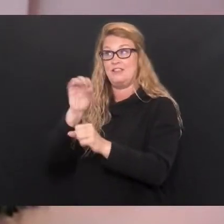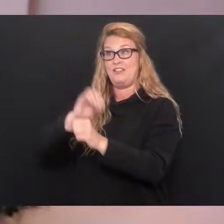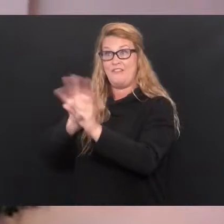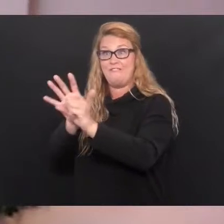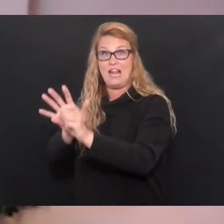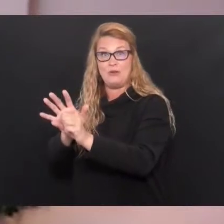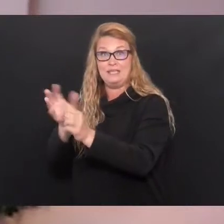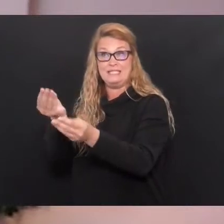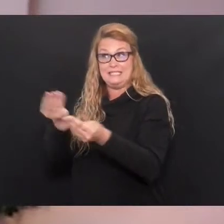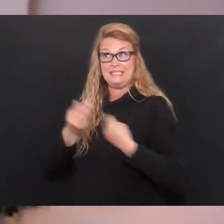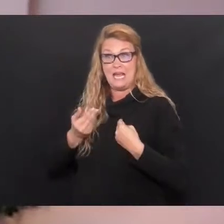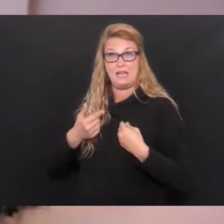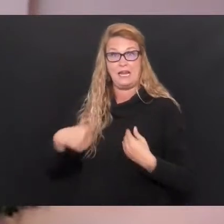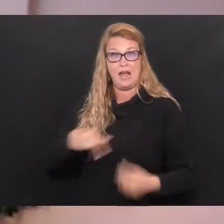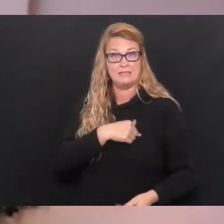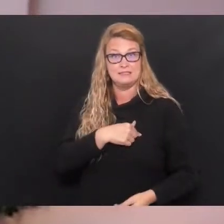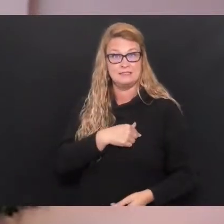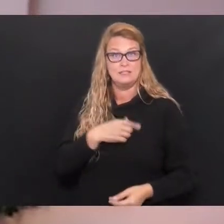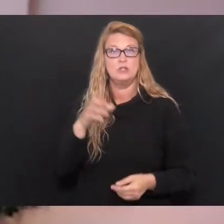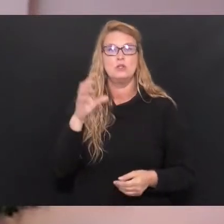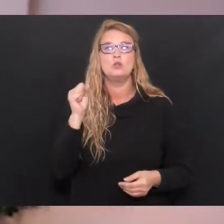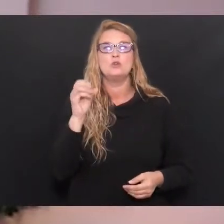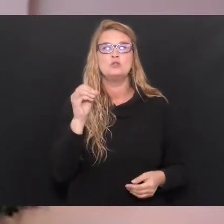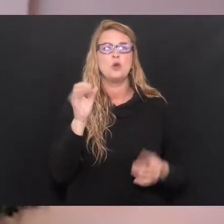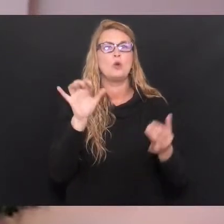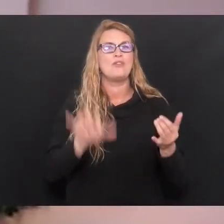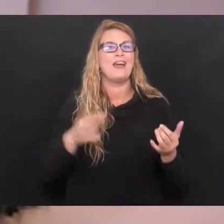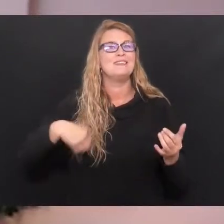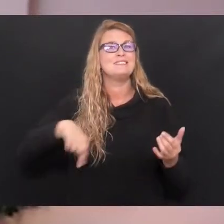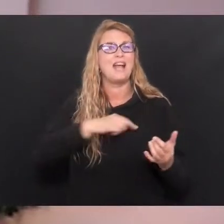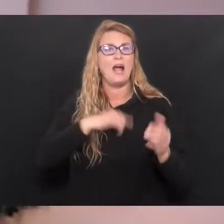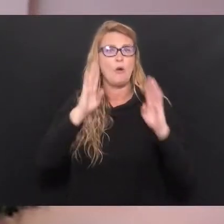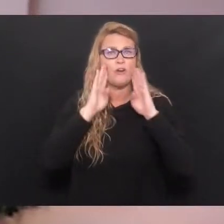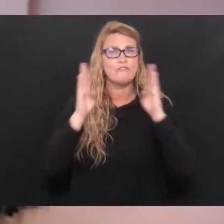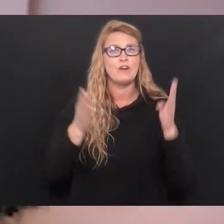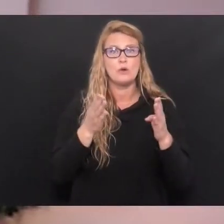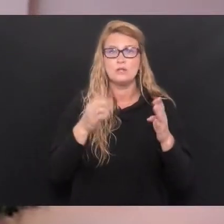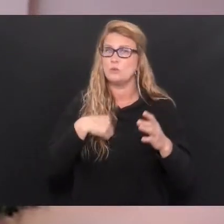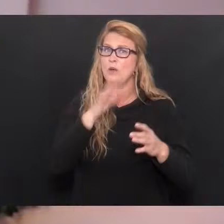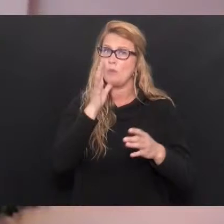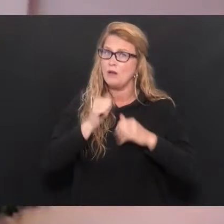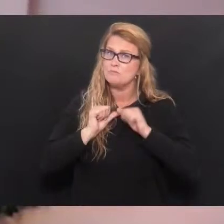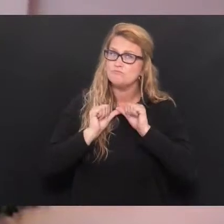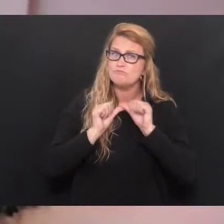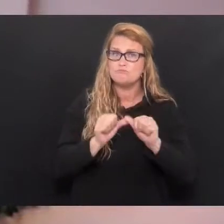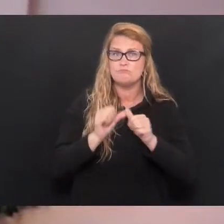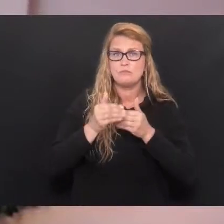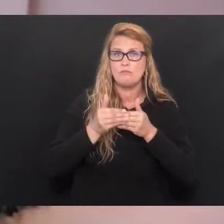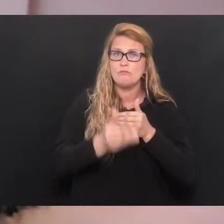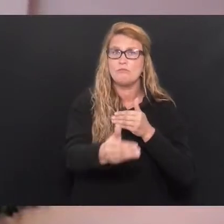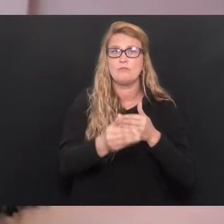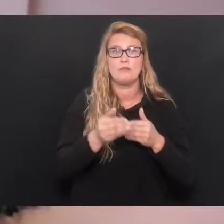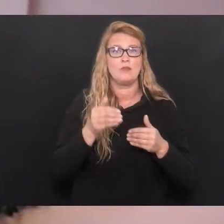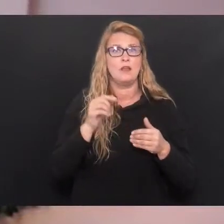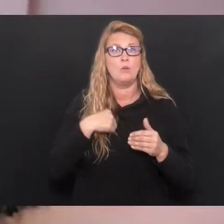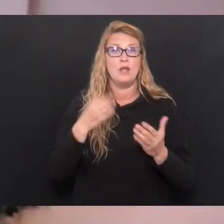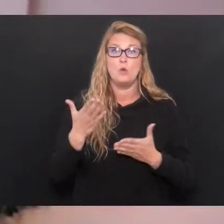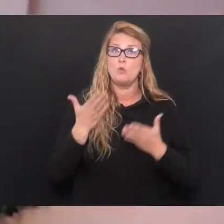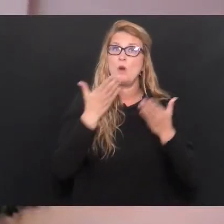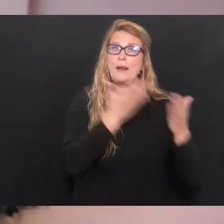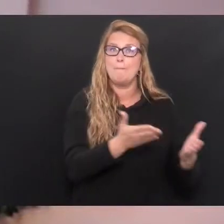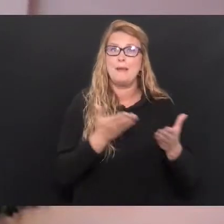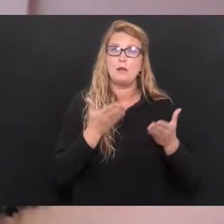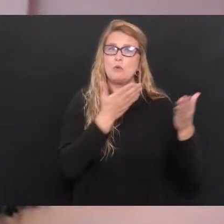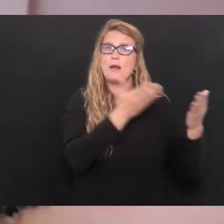the most people, that's the frame that we will continue to follow and recommend to the governor our best